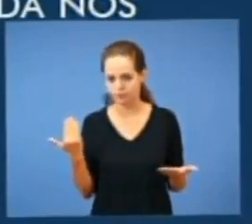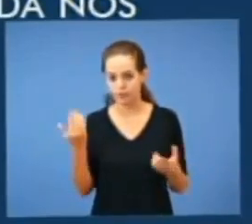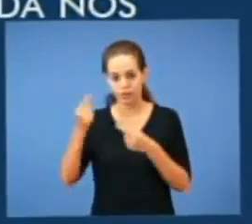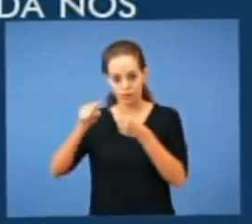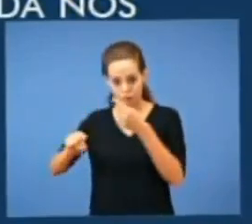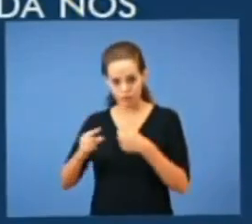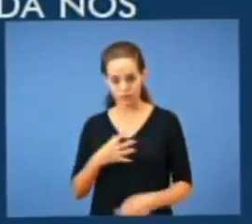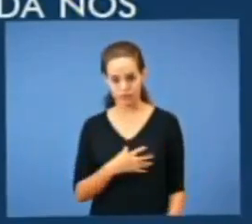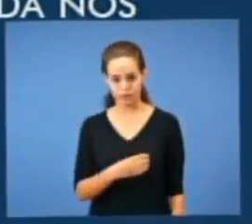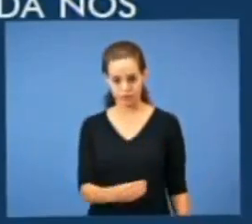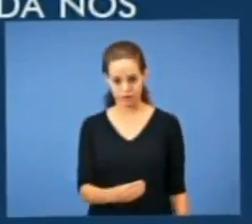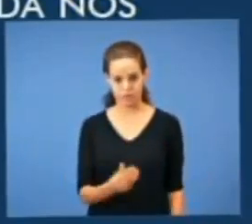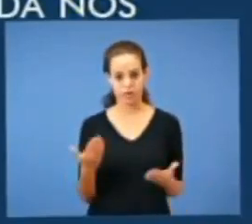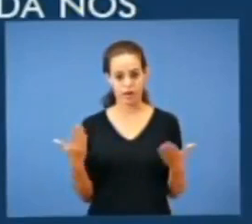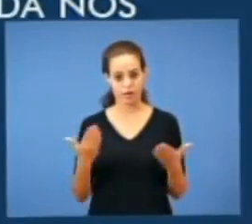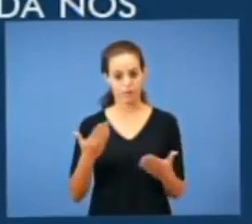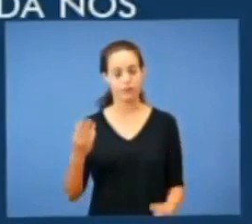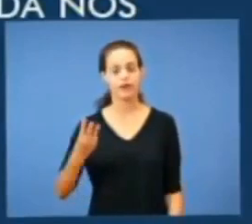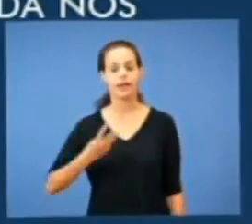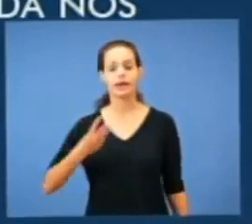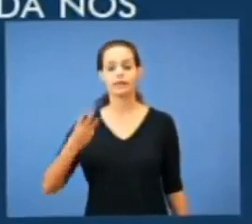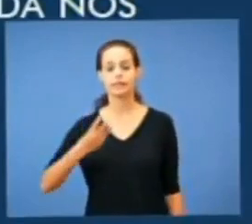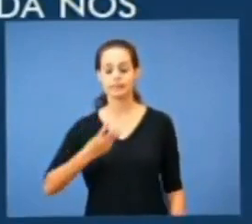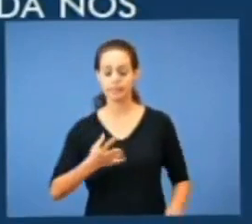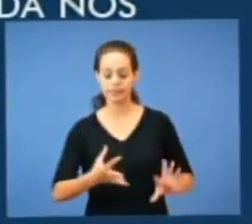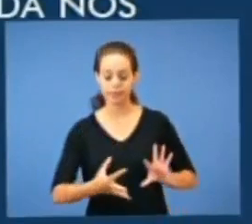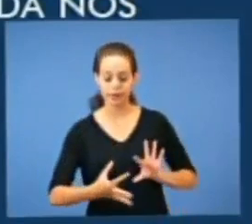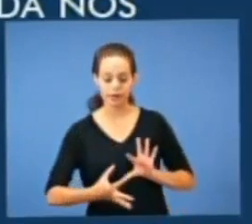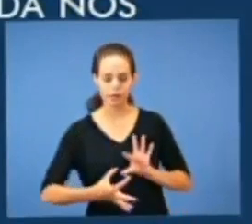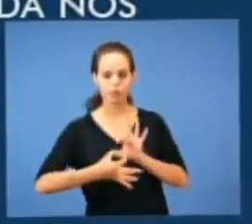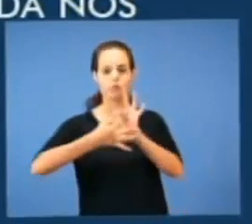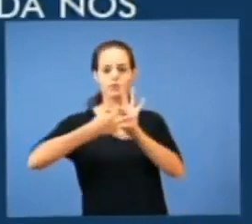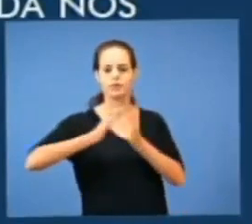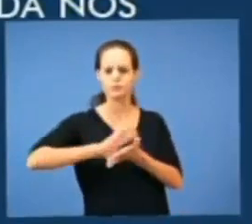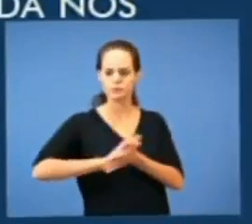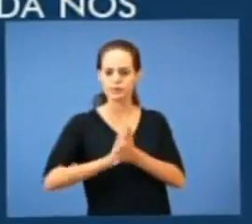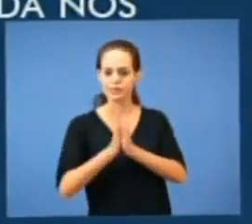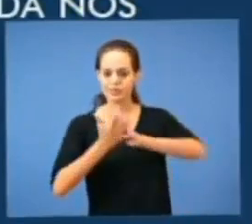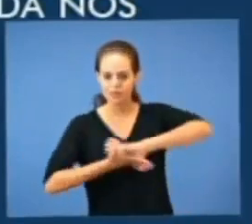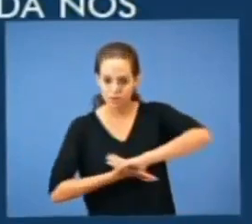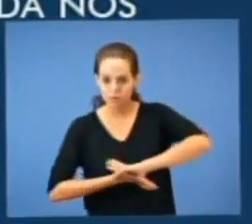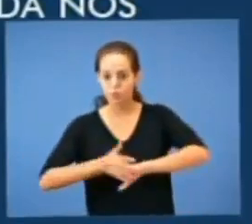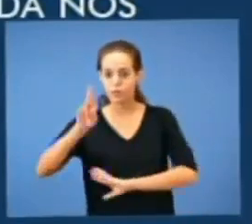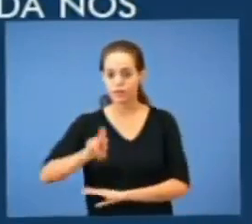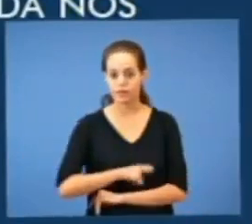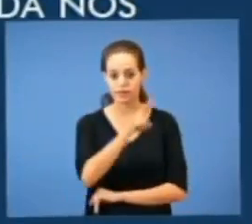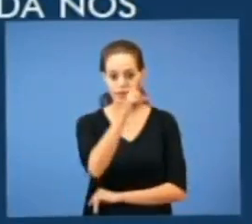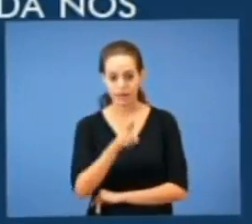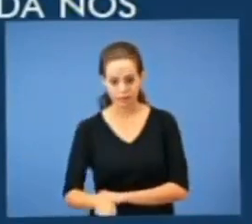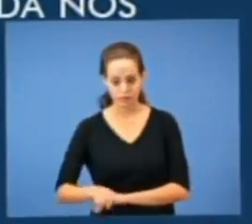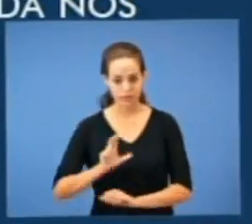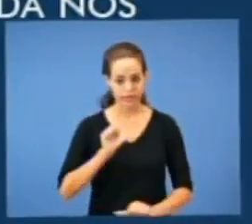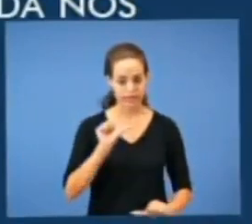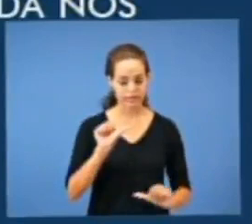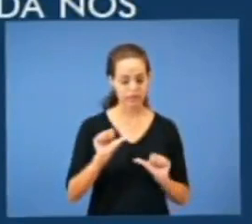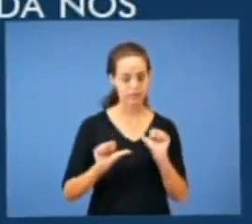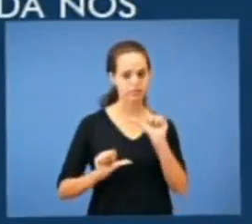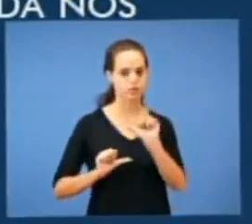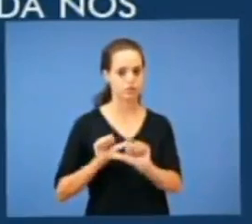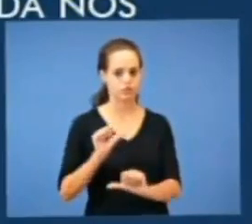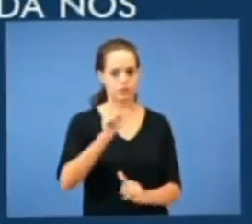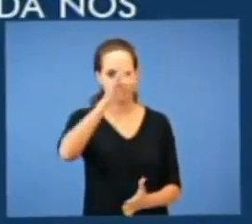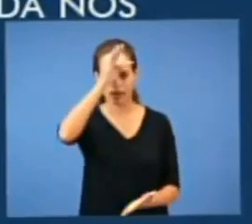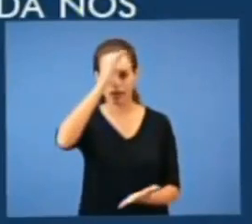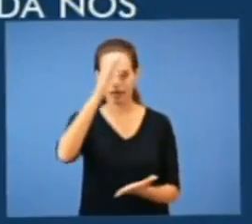And the third is now, again, it was a union in order to destroy, in order to transform, to cancel, transform in